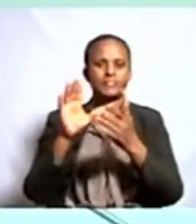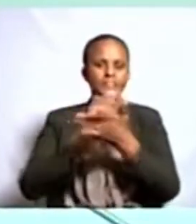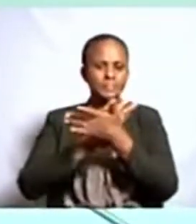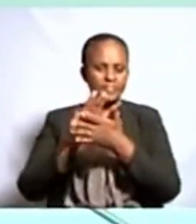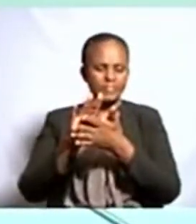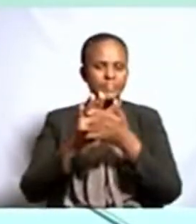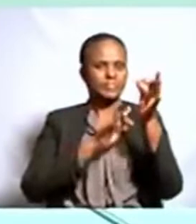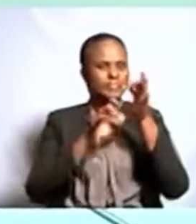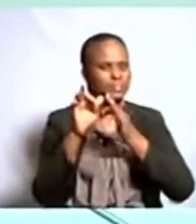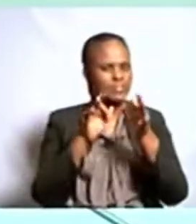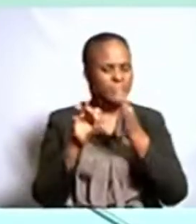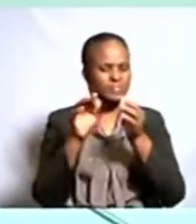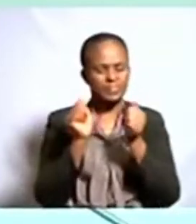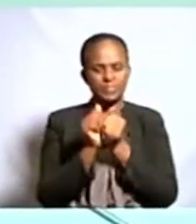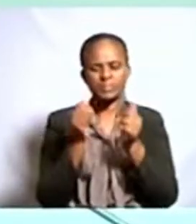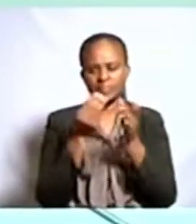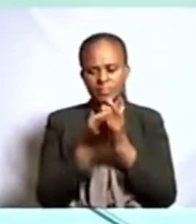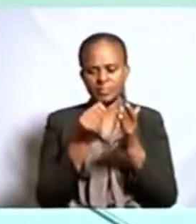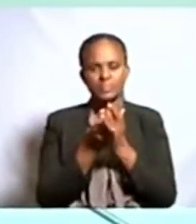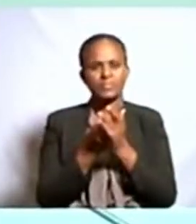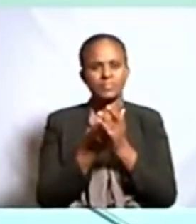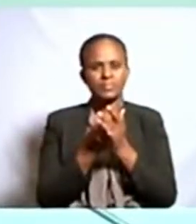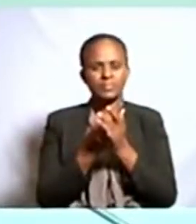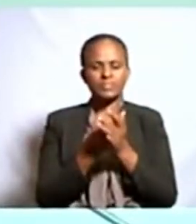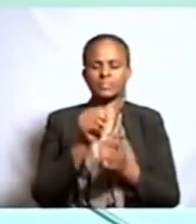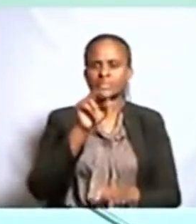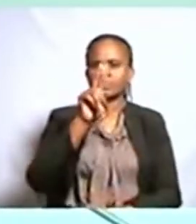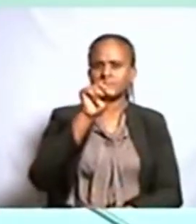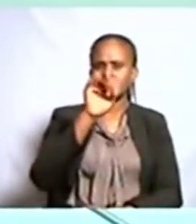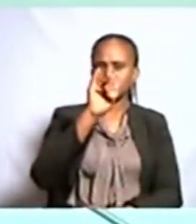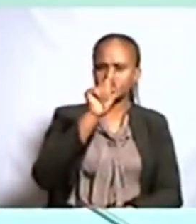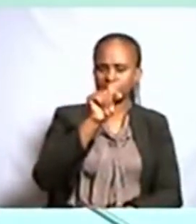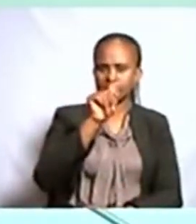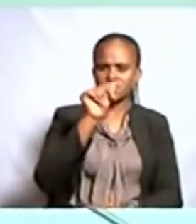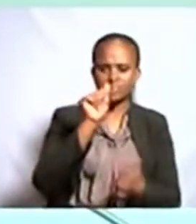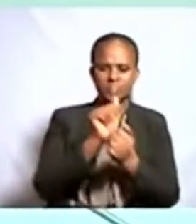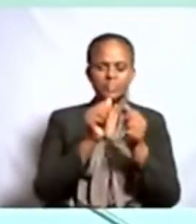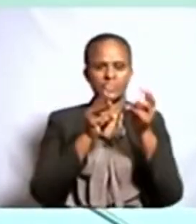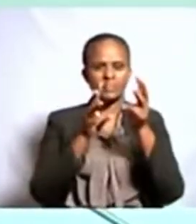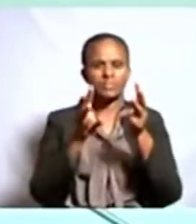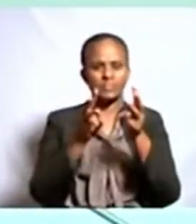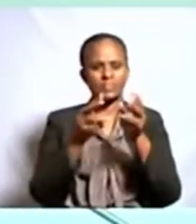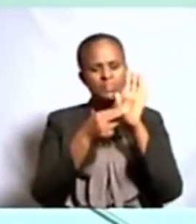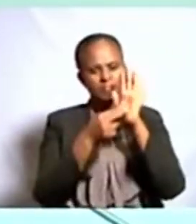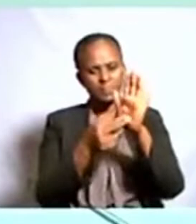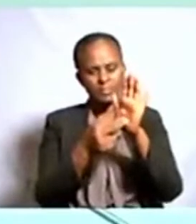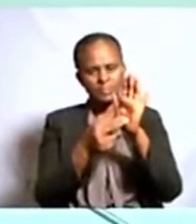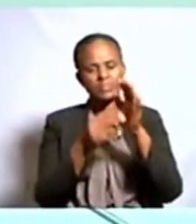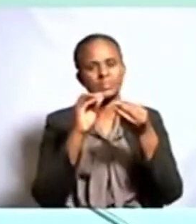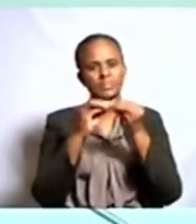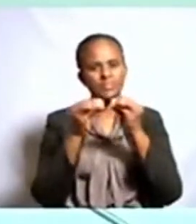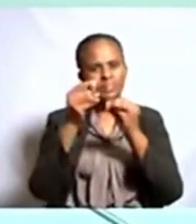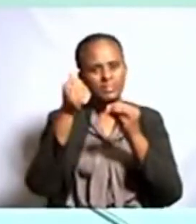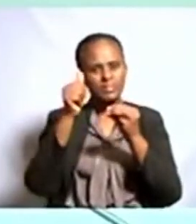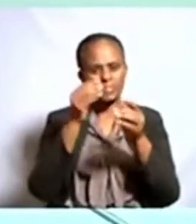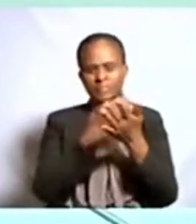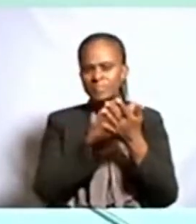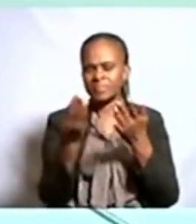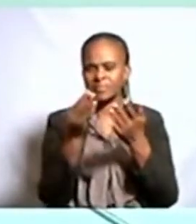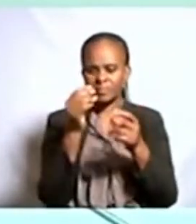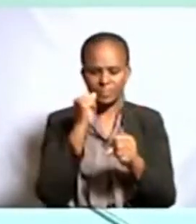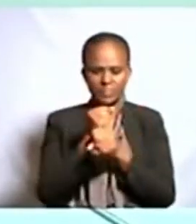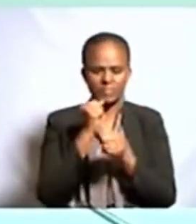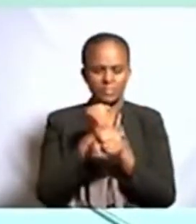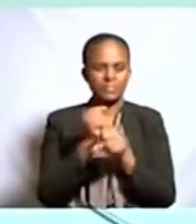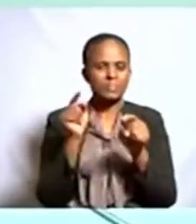highlights, among others, the amounts, units, and the procurement methods as shown at Appendix 10. Then failure to